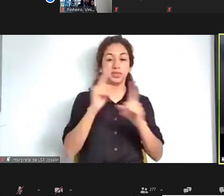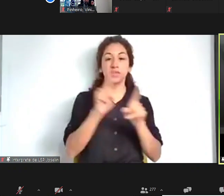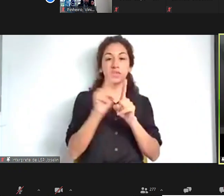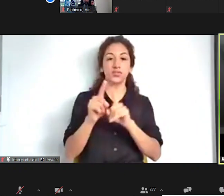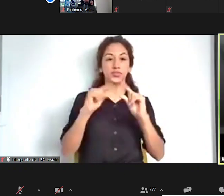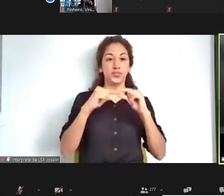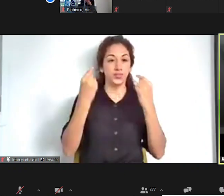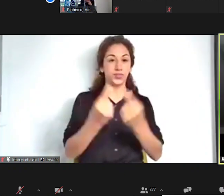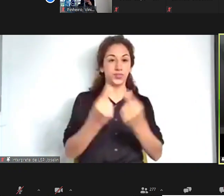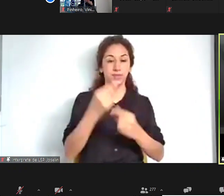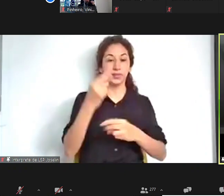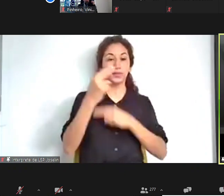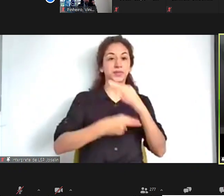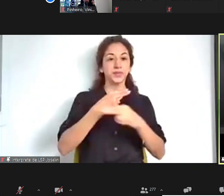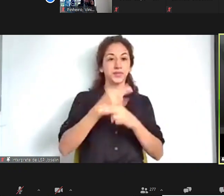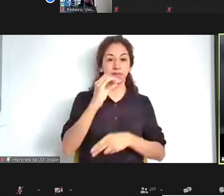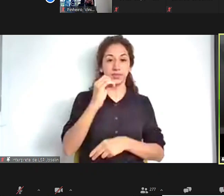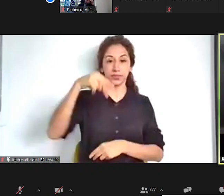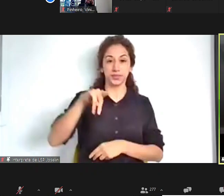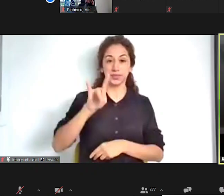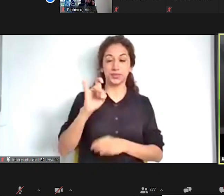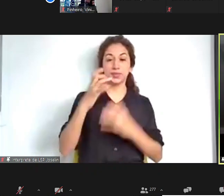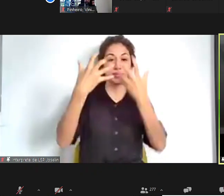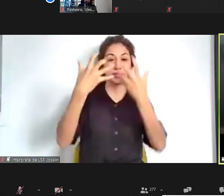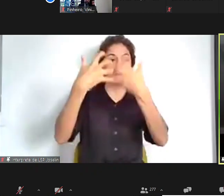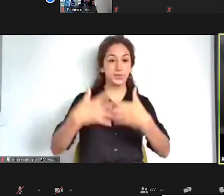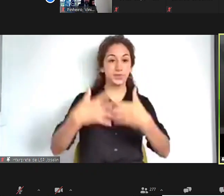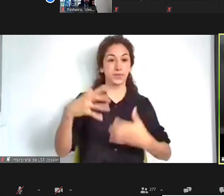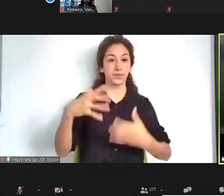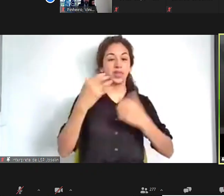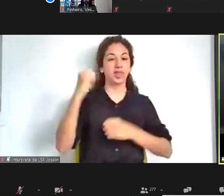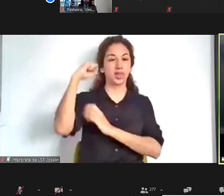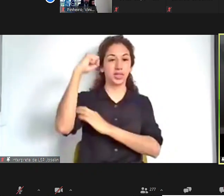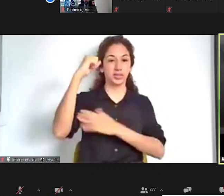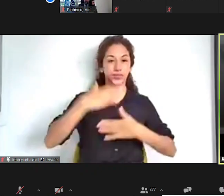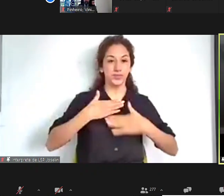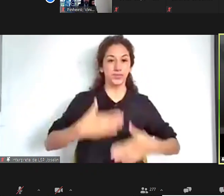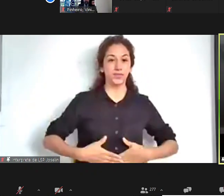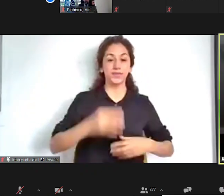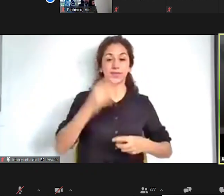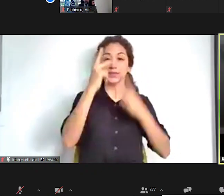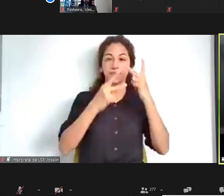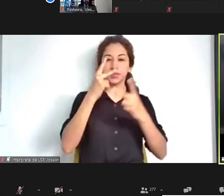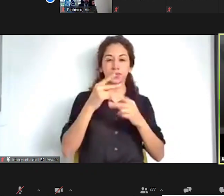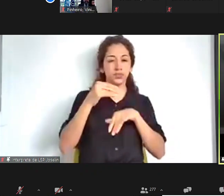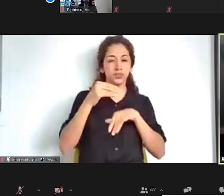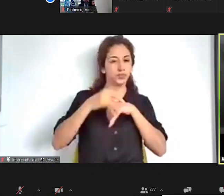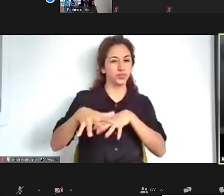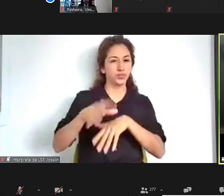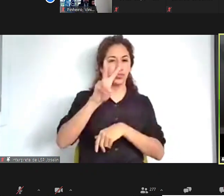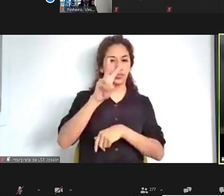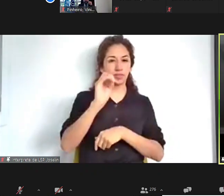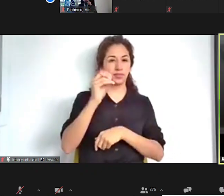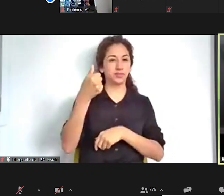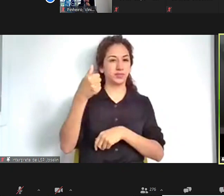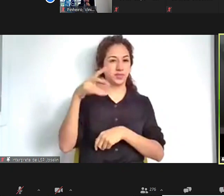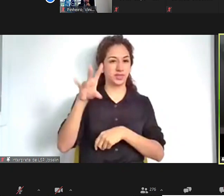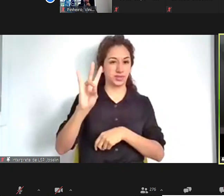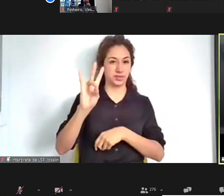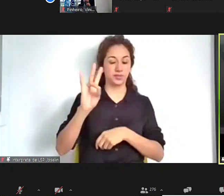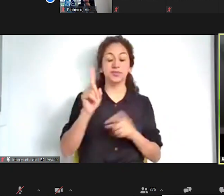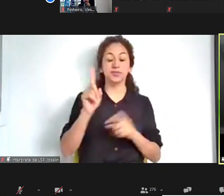periodic universal examination and the group of the united nations human rights after the visit in july